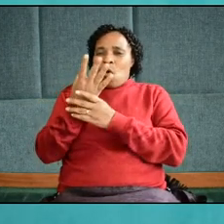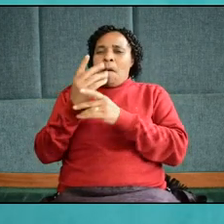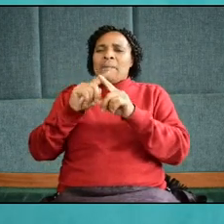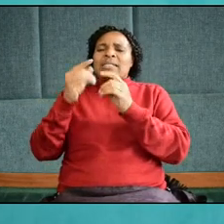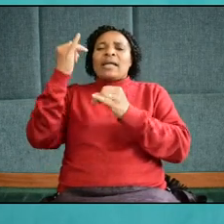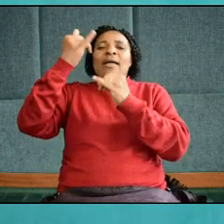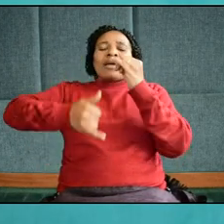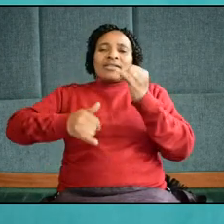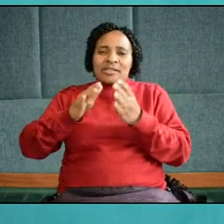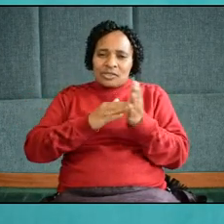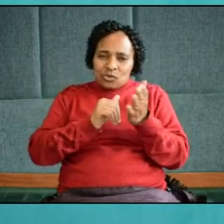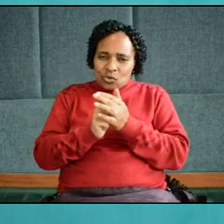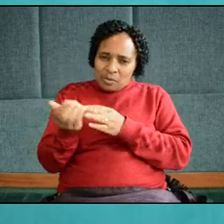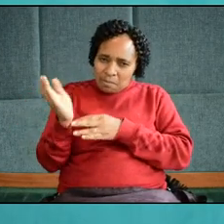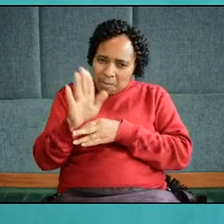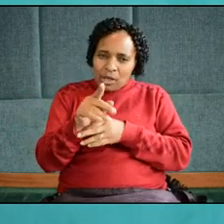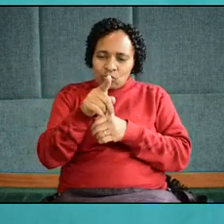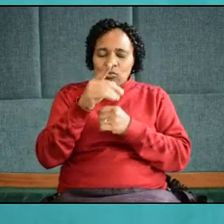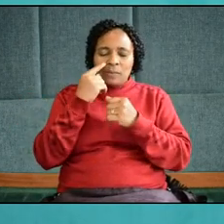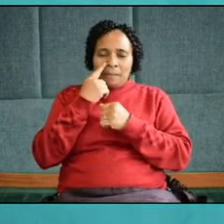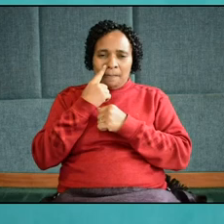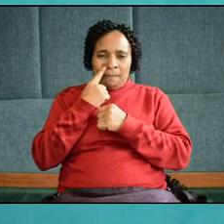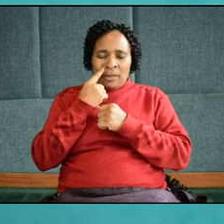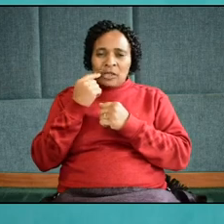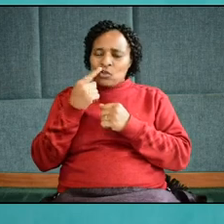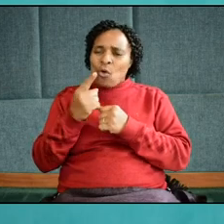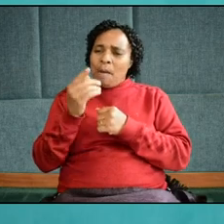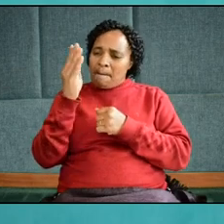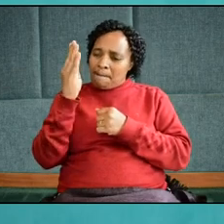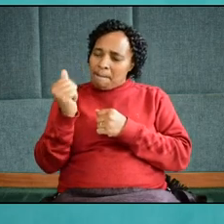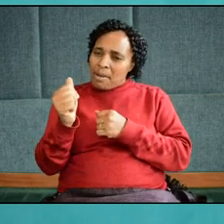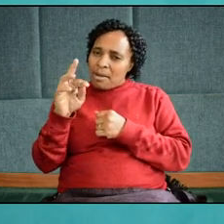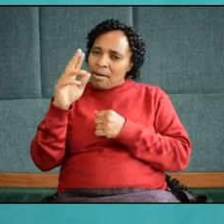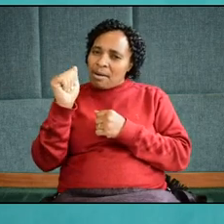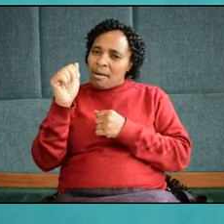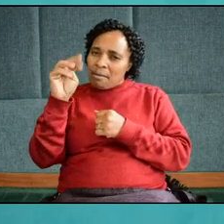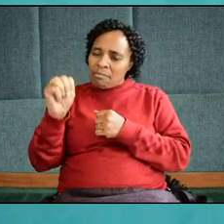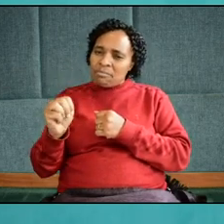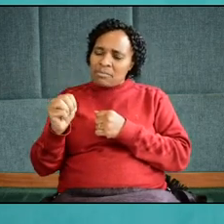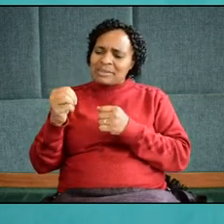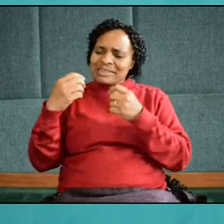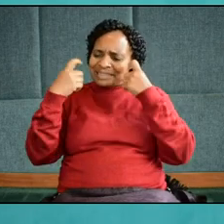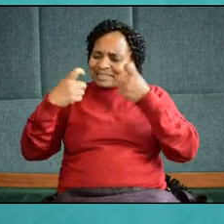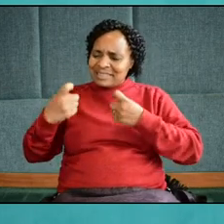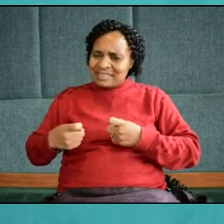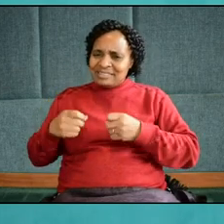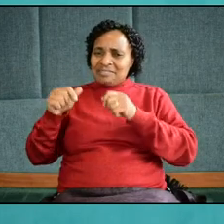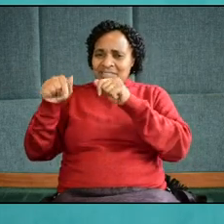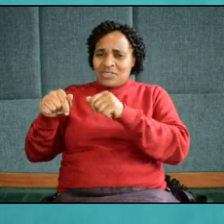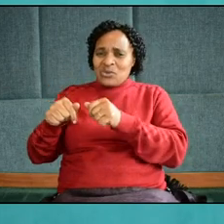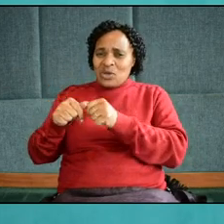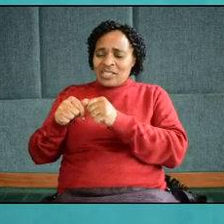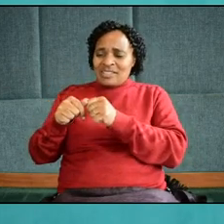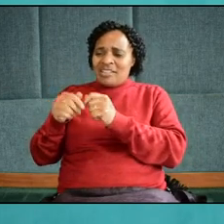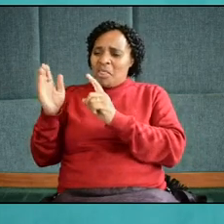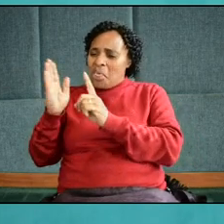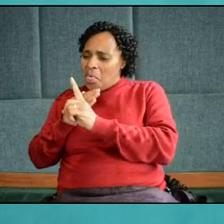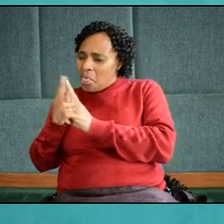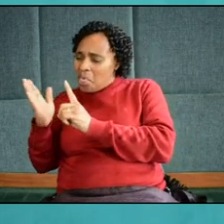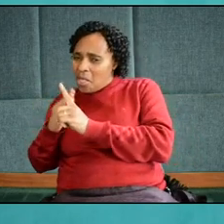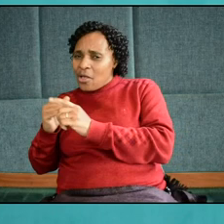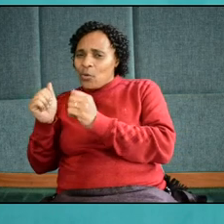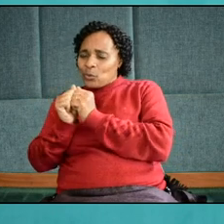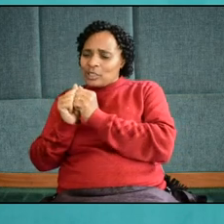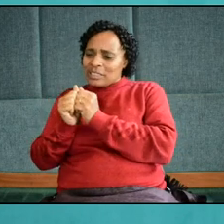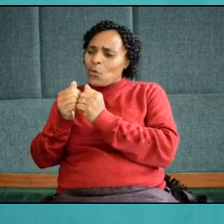end, it comes and destroys you. And Balaam's pet sin was covetousness. It's the covetousness and the